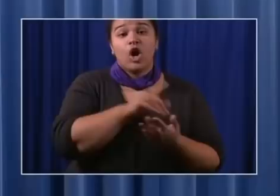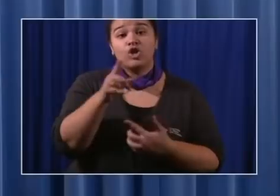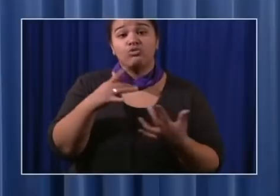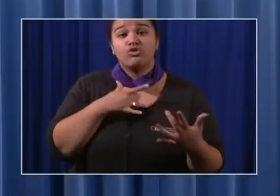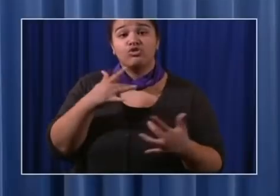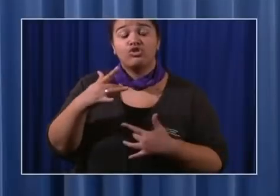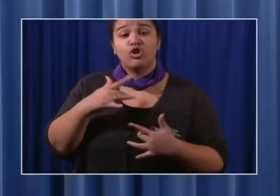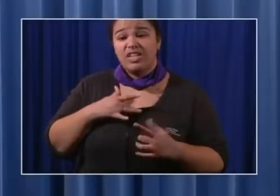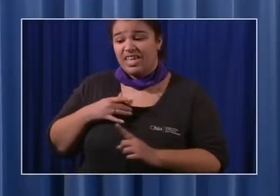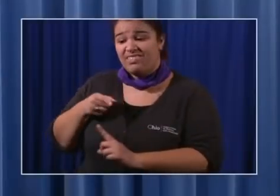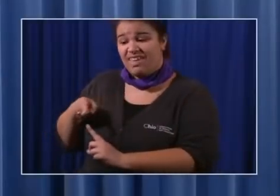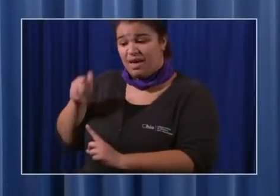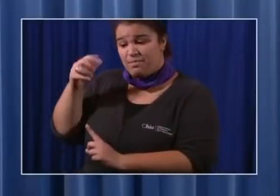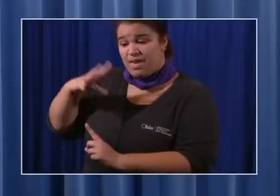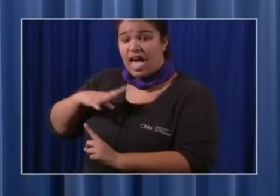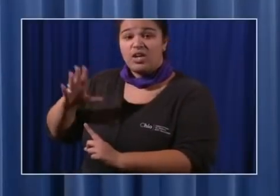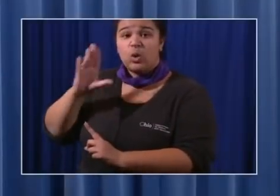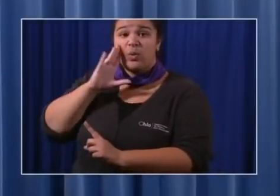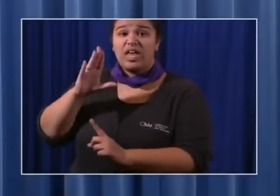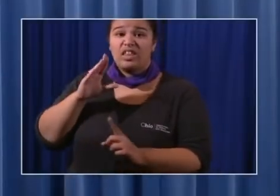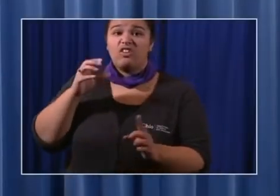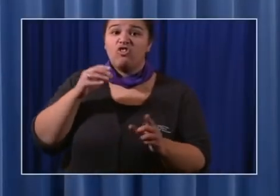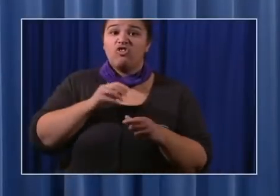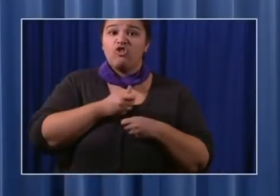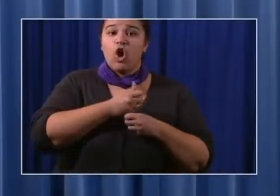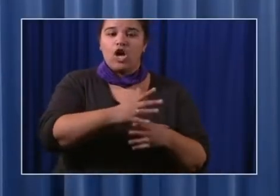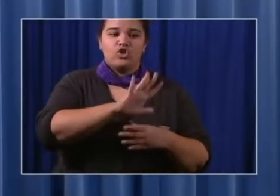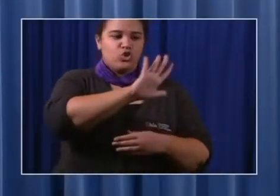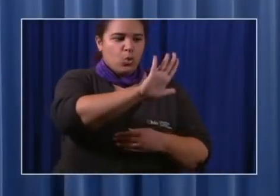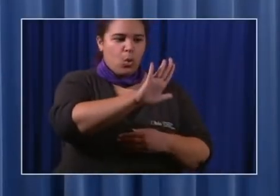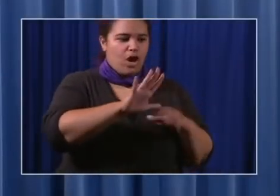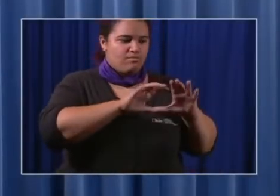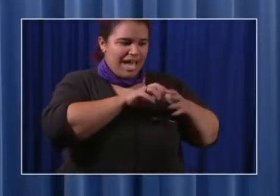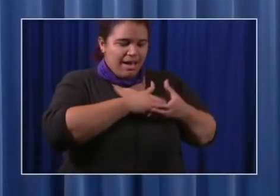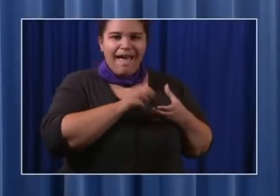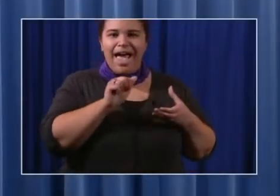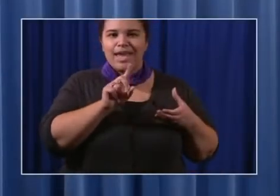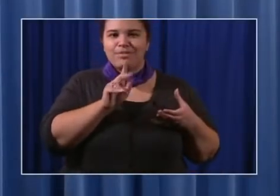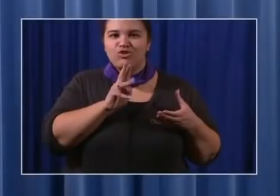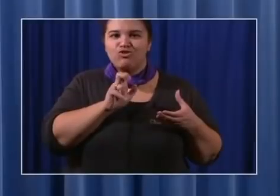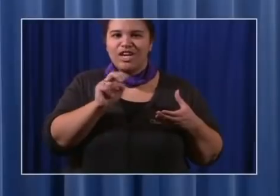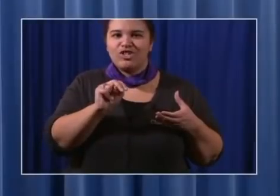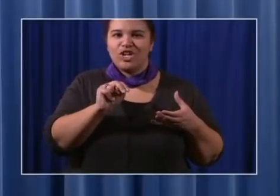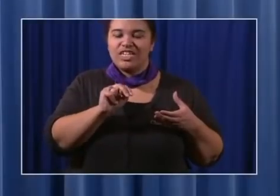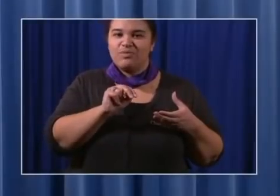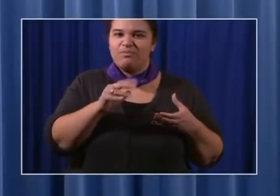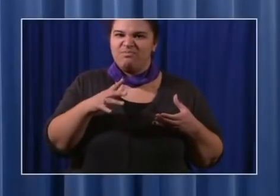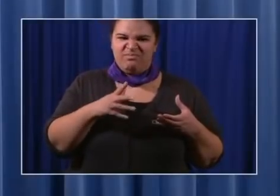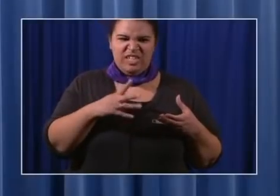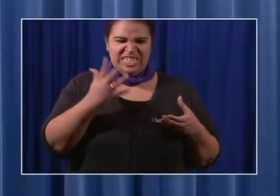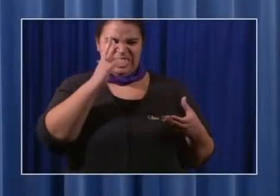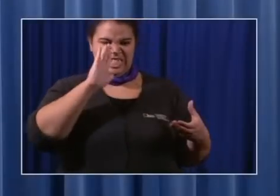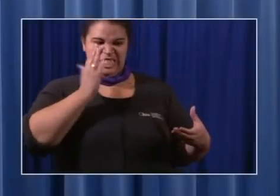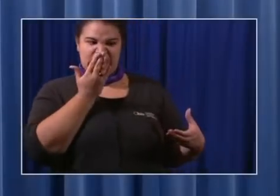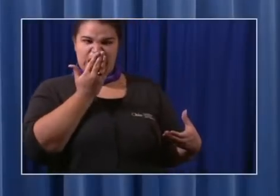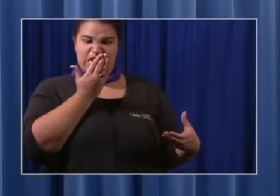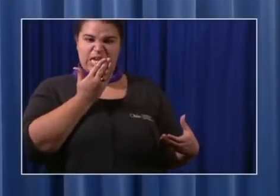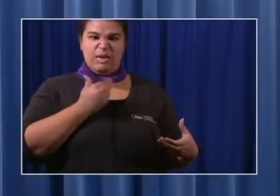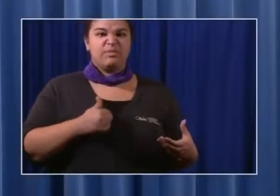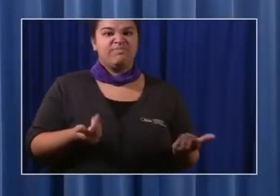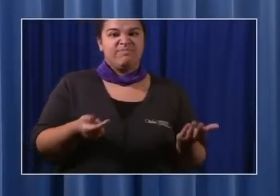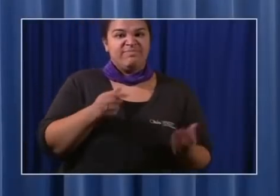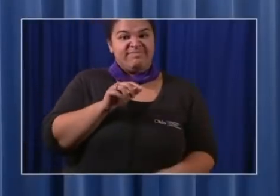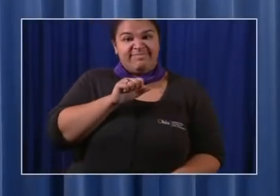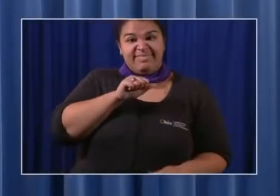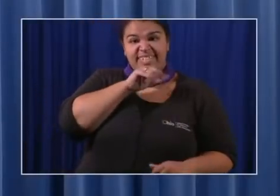sad story here at Newark Nursing Home where 11 people were dead, 59 residents tested positive, and 32 employees also tested